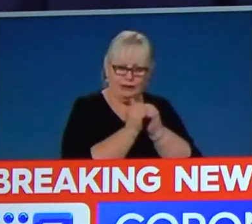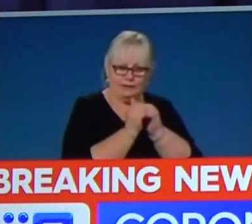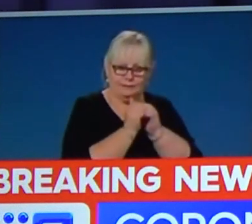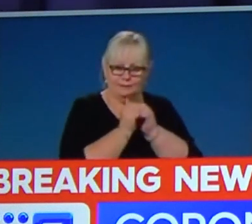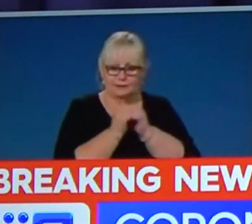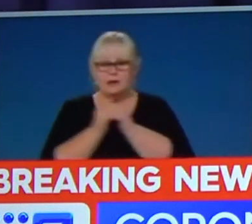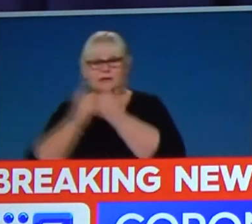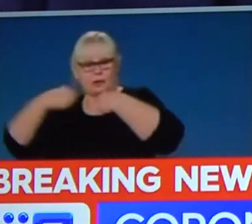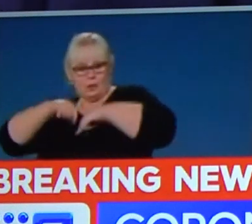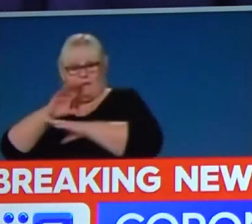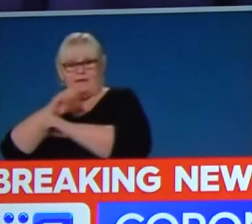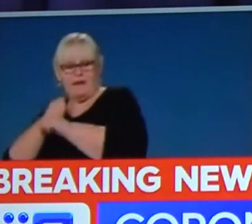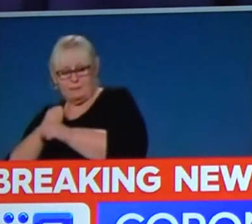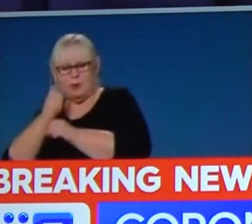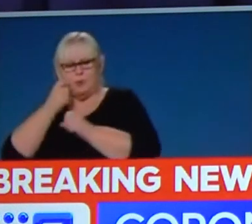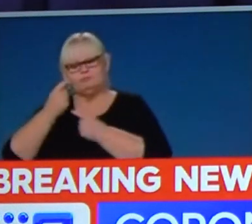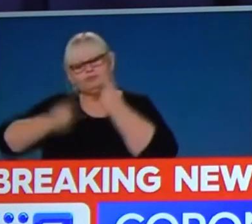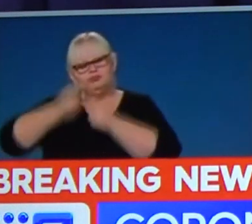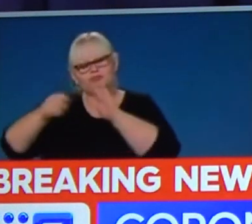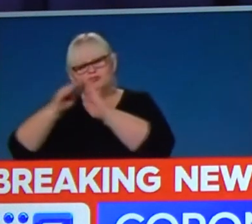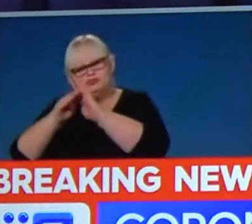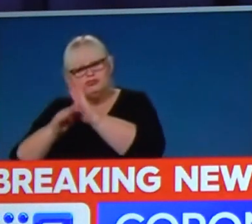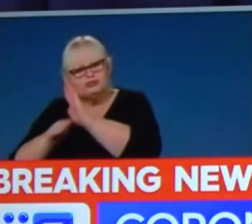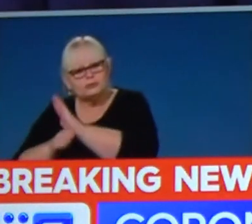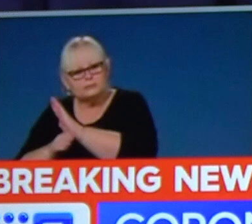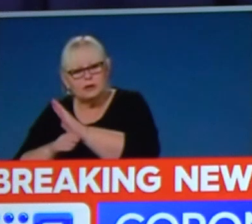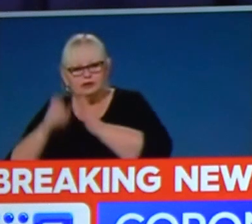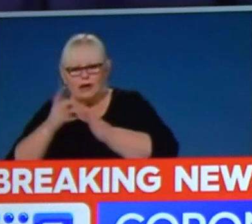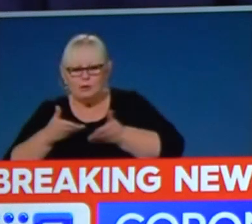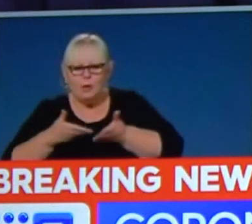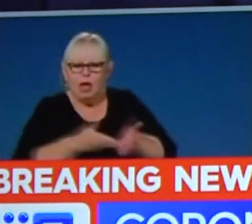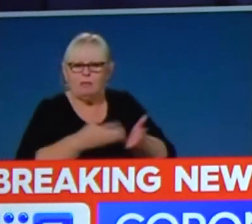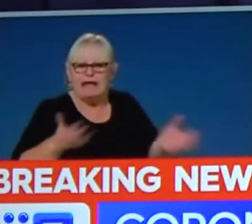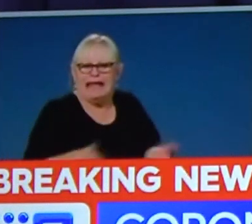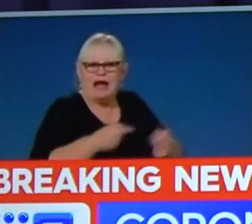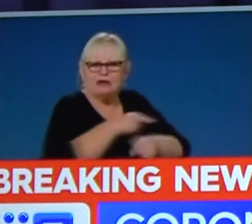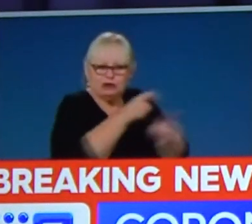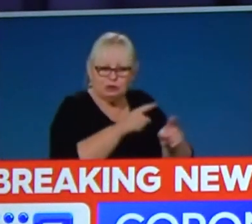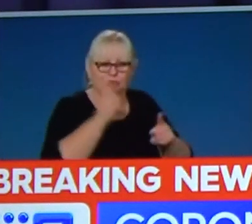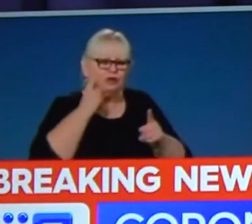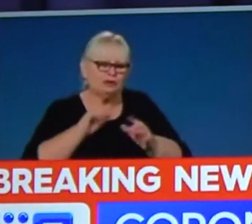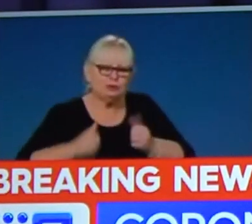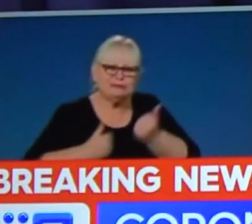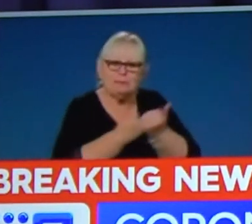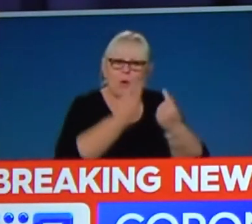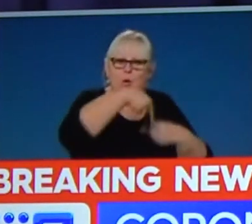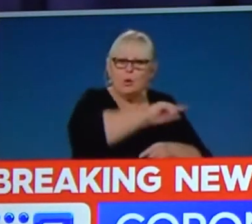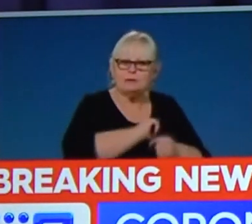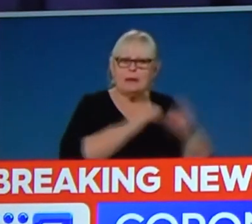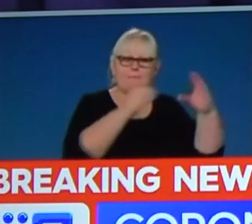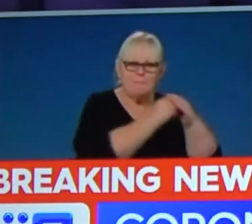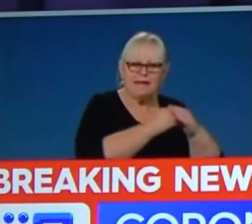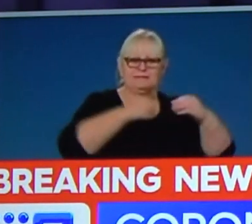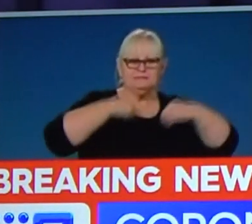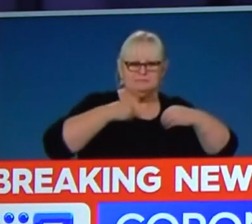will be working on measures that will be encouraging you to do just that and to support you to do just that, but also